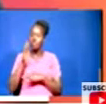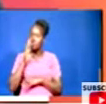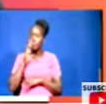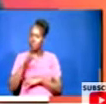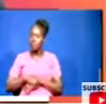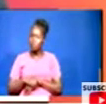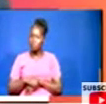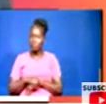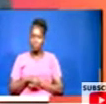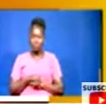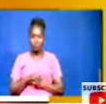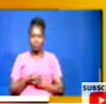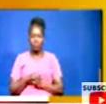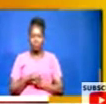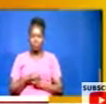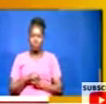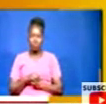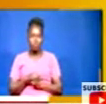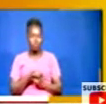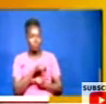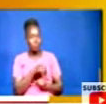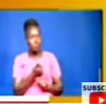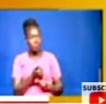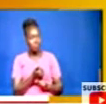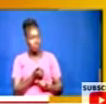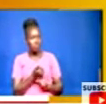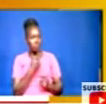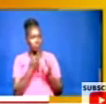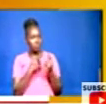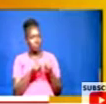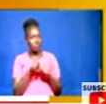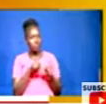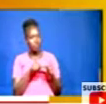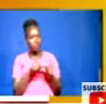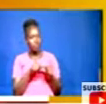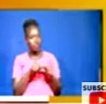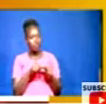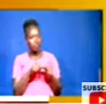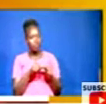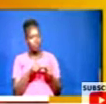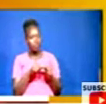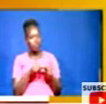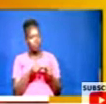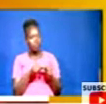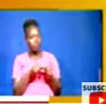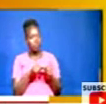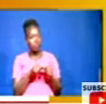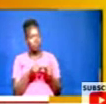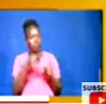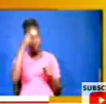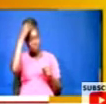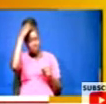Mm-hmm. Yeah. And the other thing that the president talked about, of course, is the issue of the Lamu port.